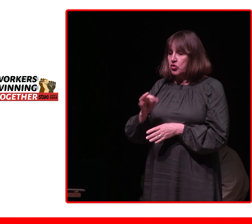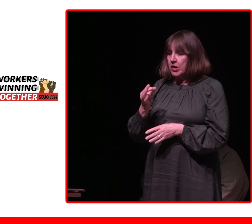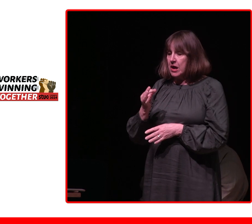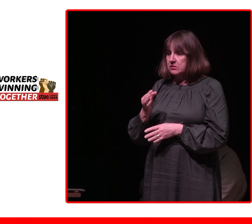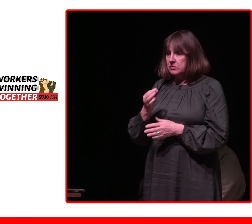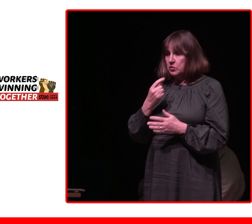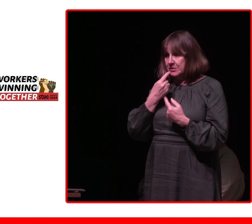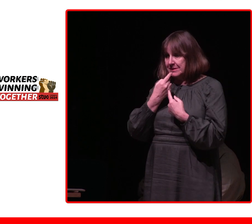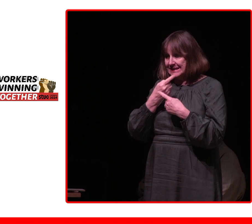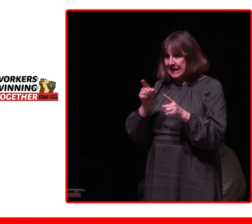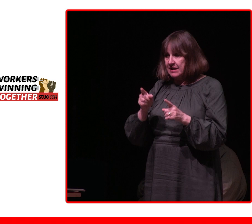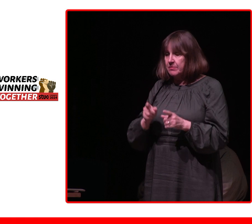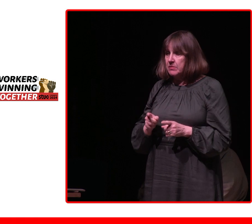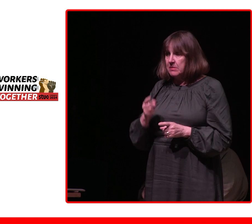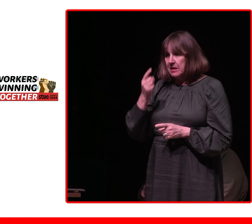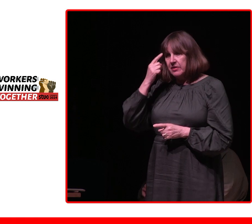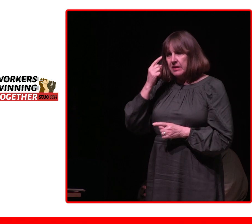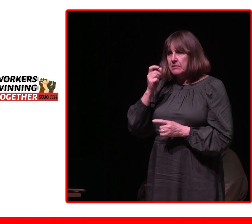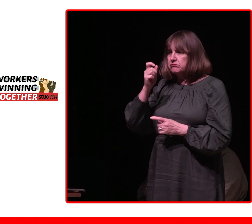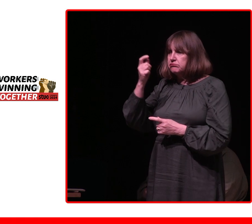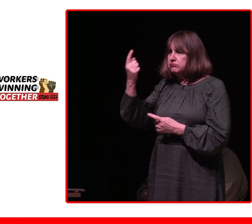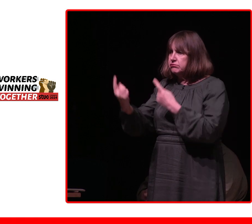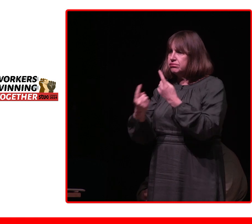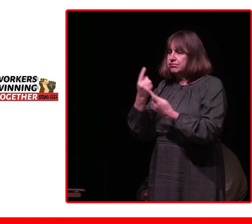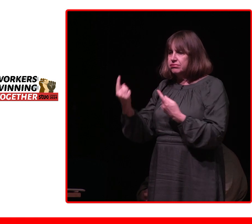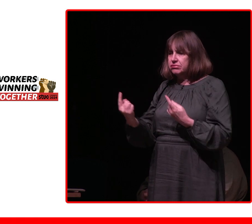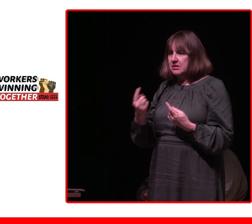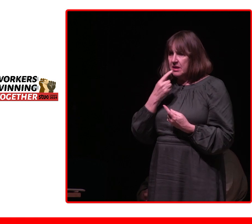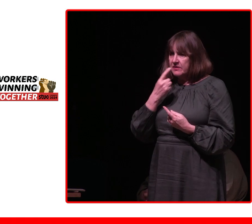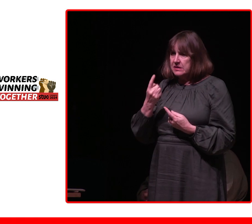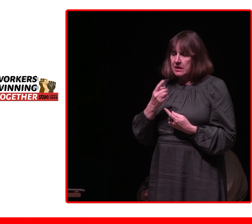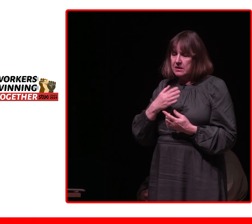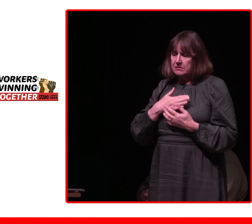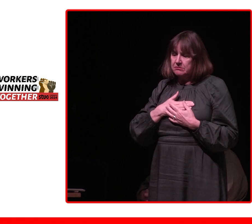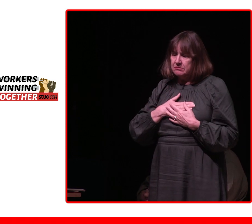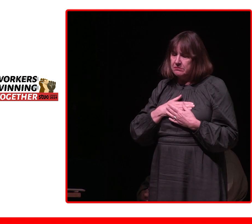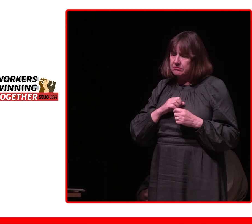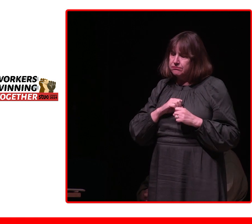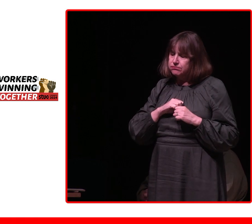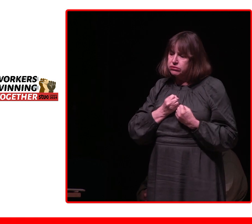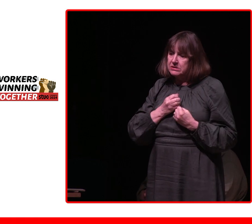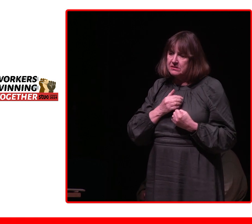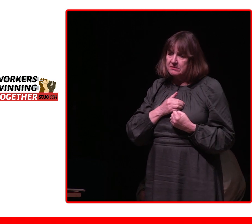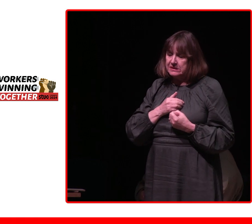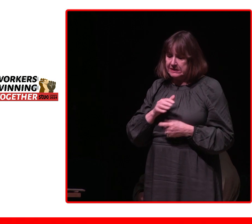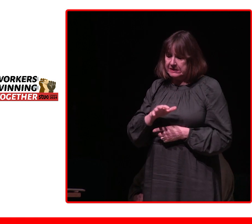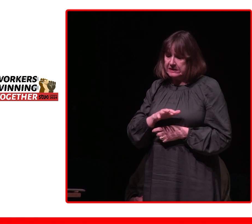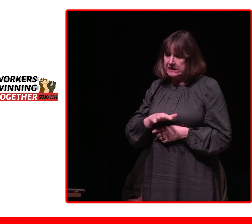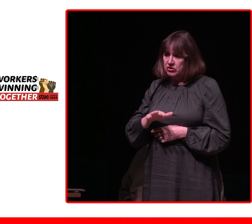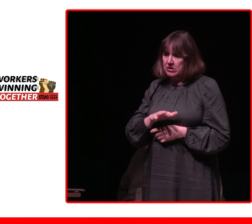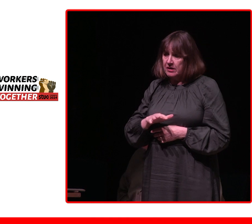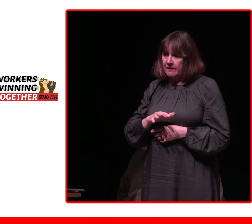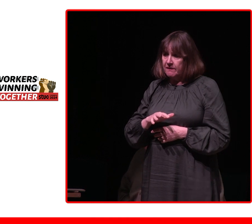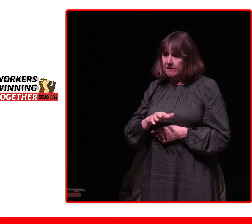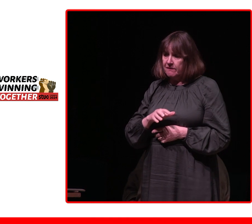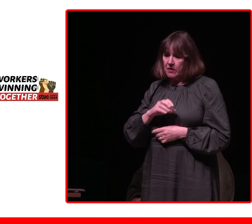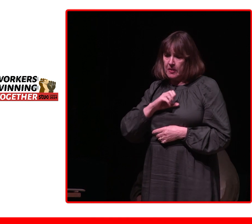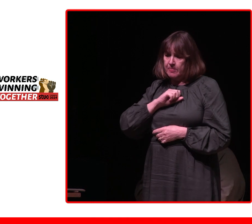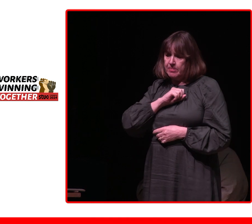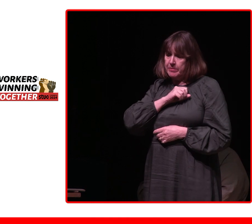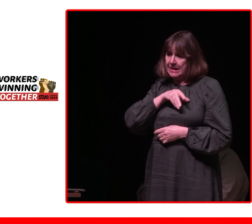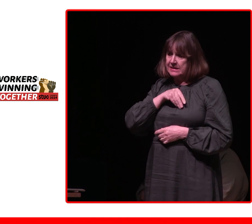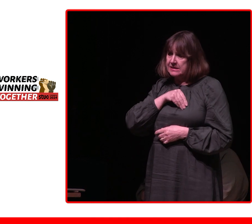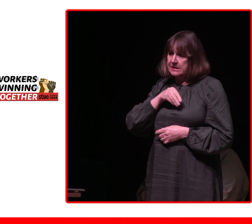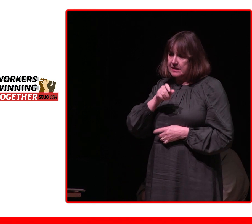I think other colleagues have mentioned how heartbreaking the situation is for the Palestinian people at the